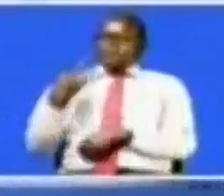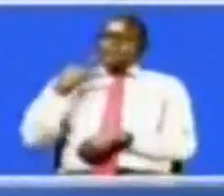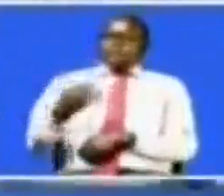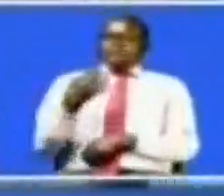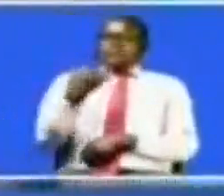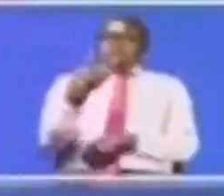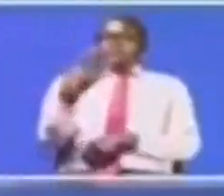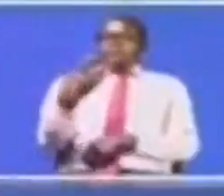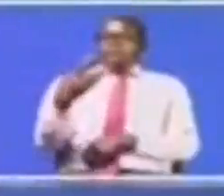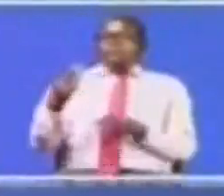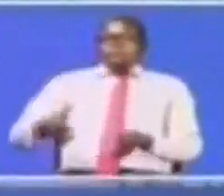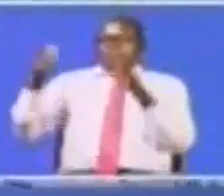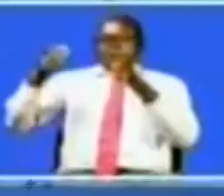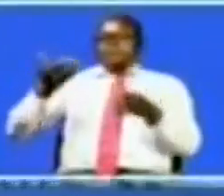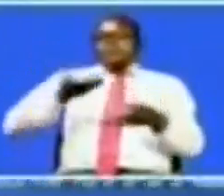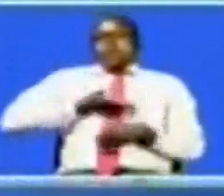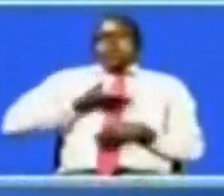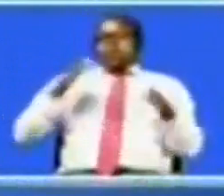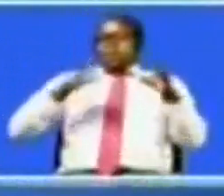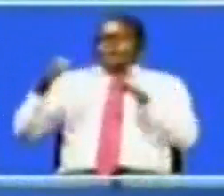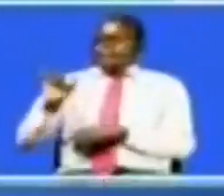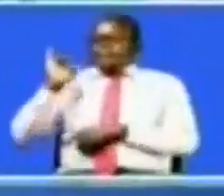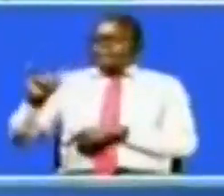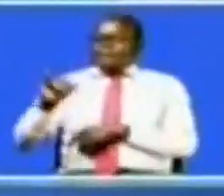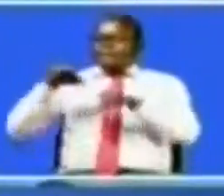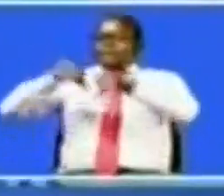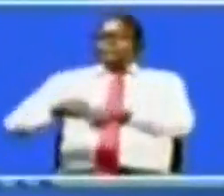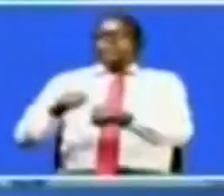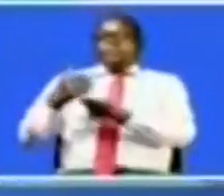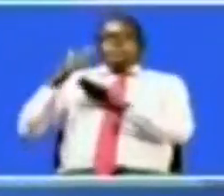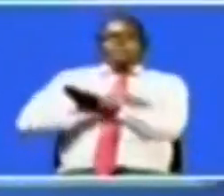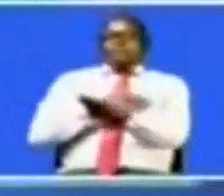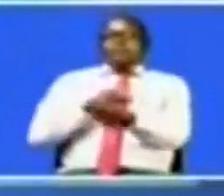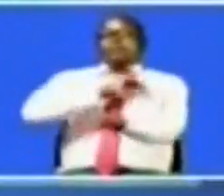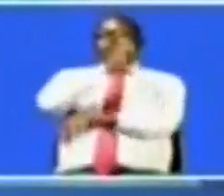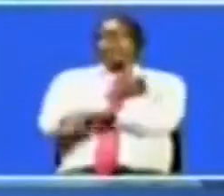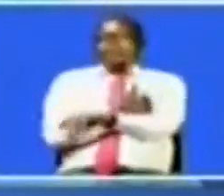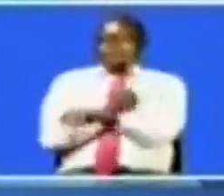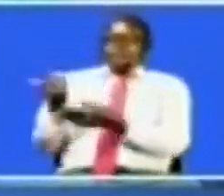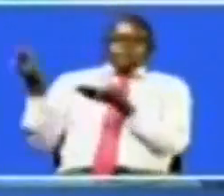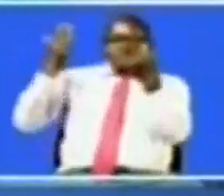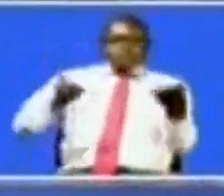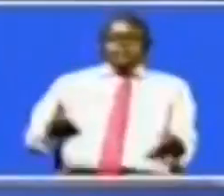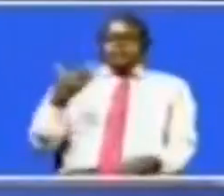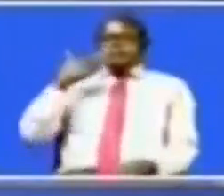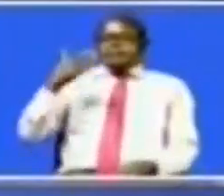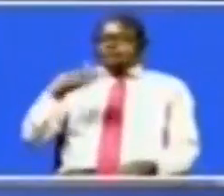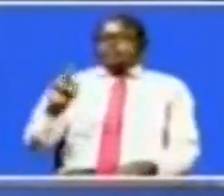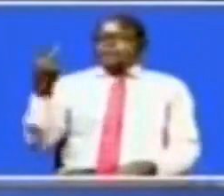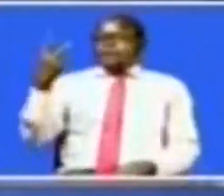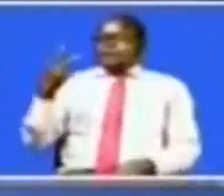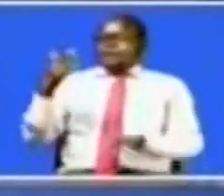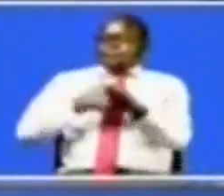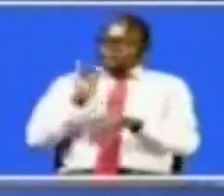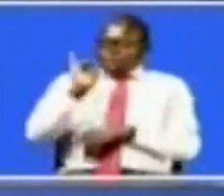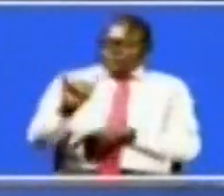1,717,334 bags, belongs to companies that had allegedly secured prior authorization for importation of sugar. And before the